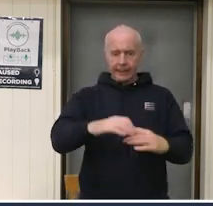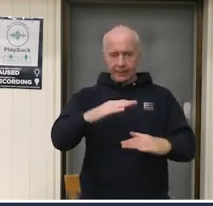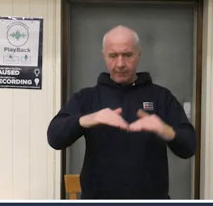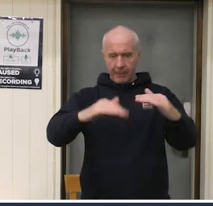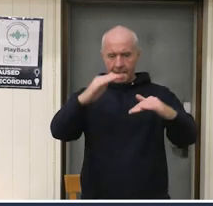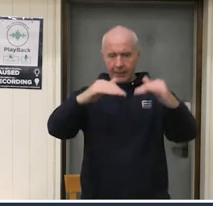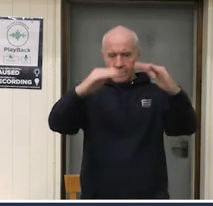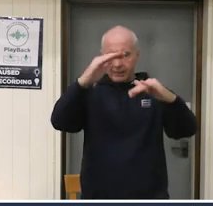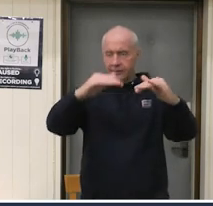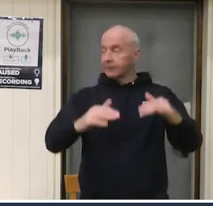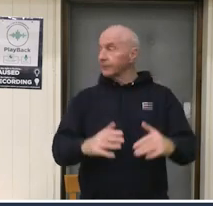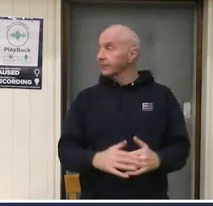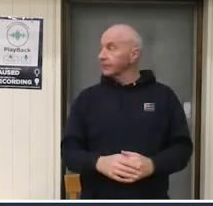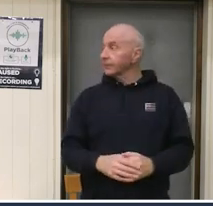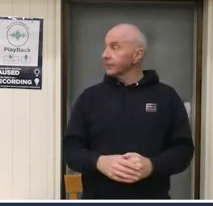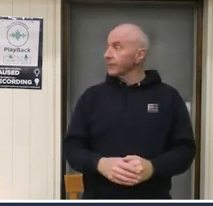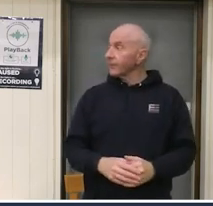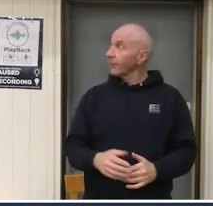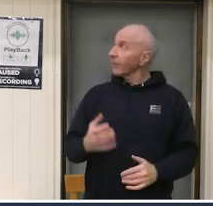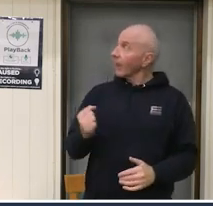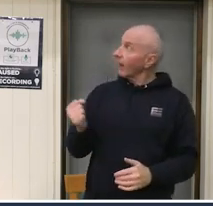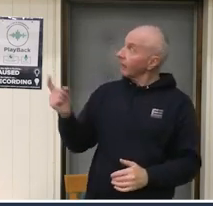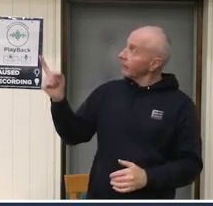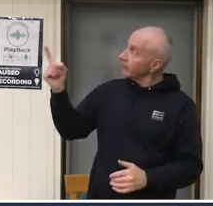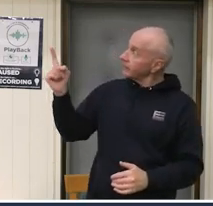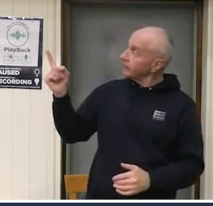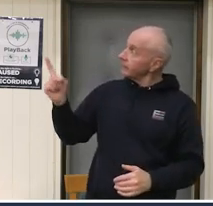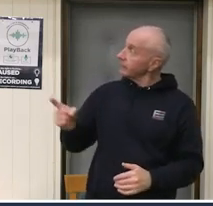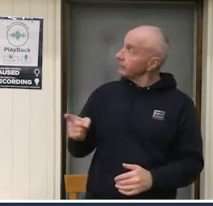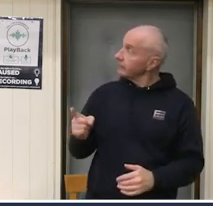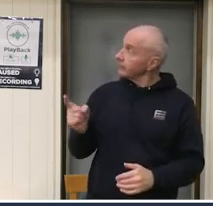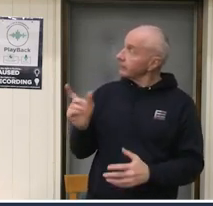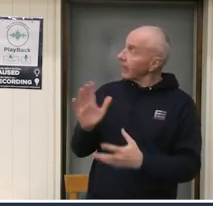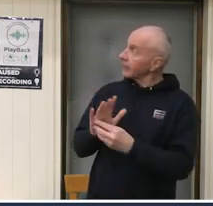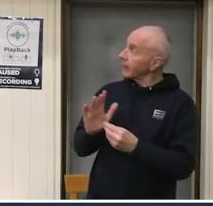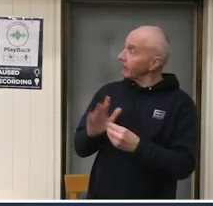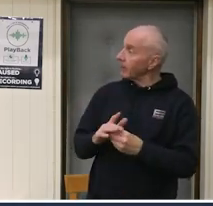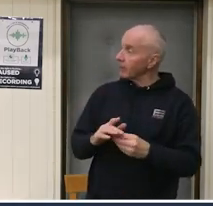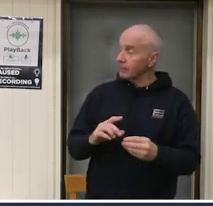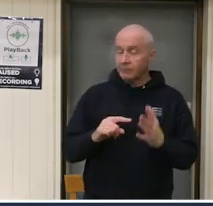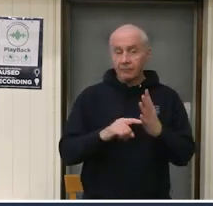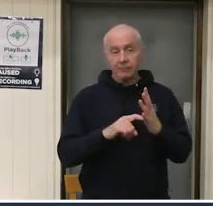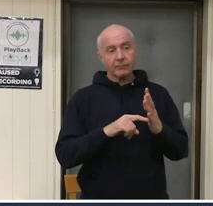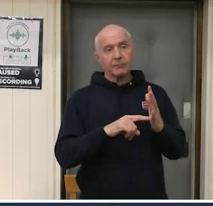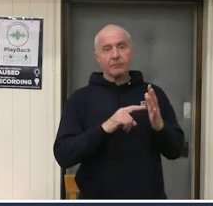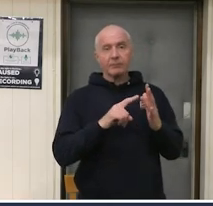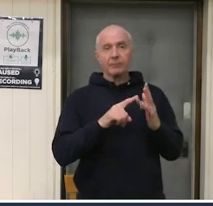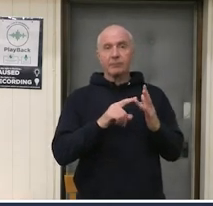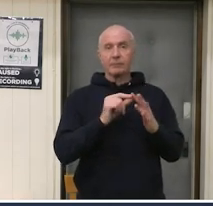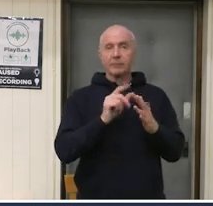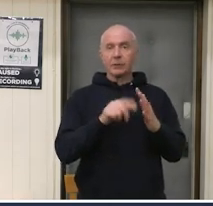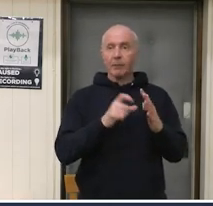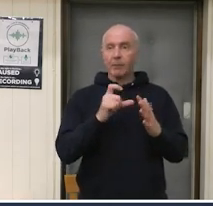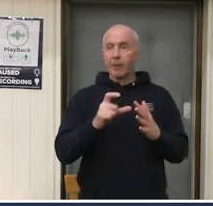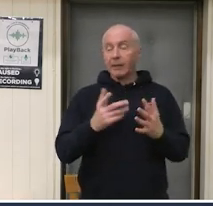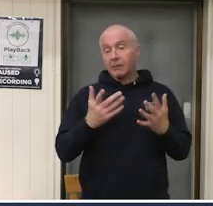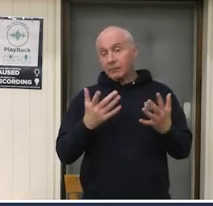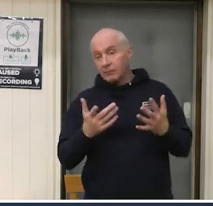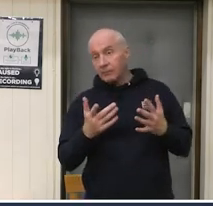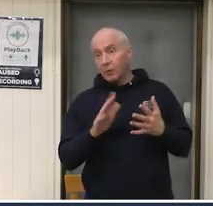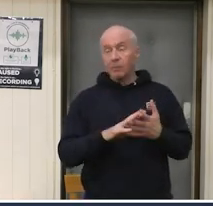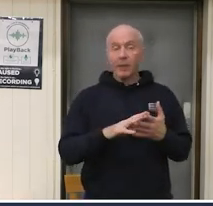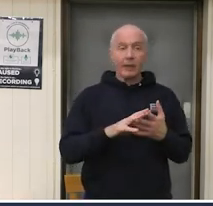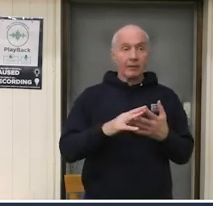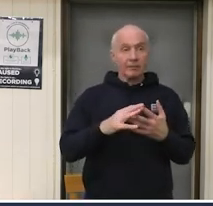So we've got a power station up here on the slide. You can see it's a tokamak, but it could be a laser inertial fusion device as